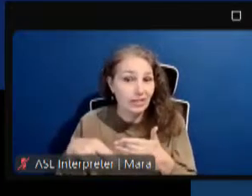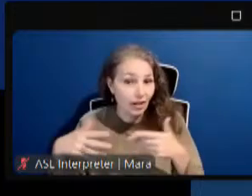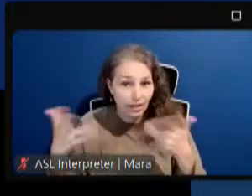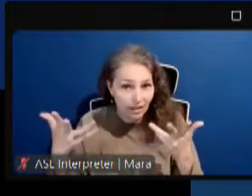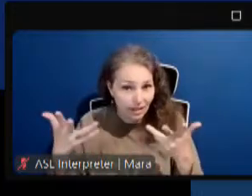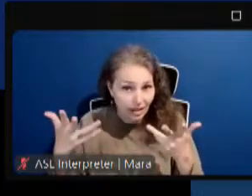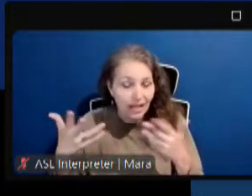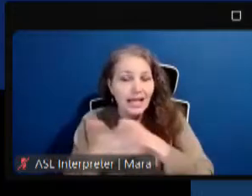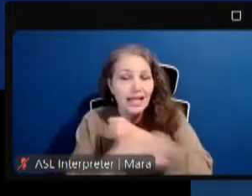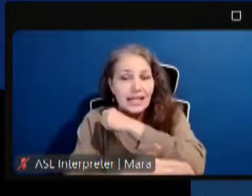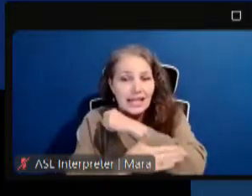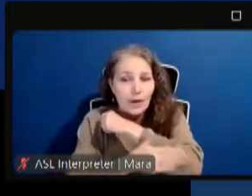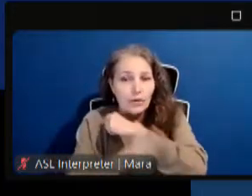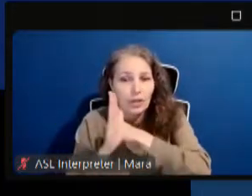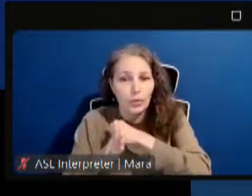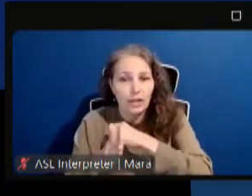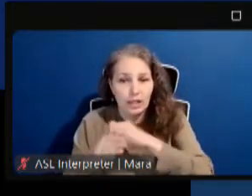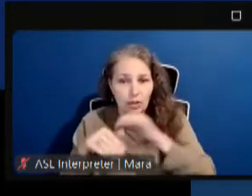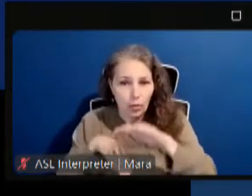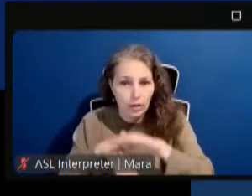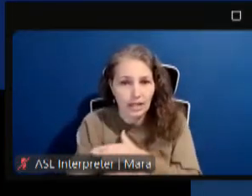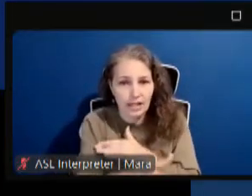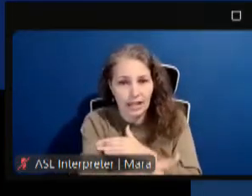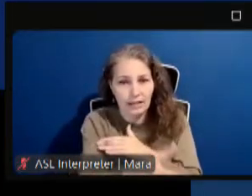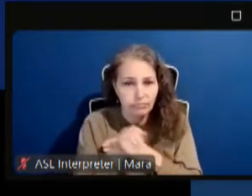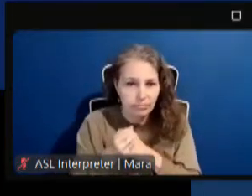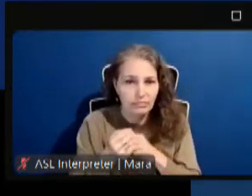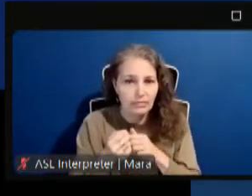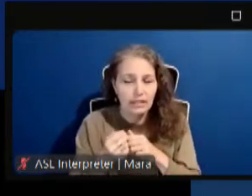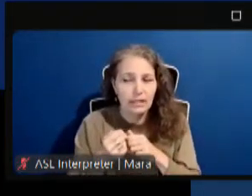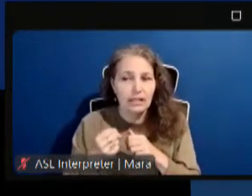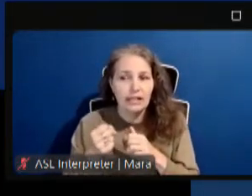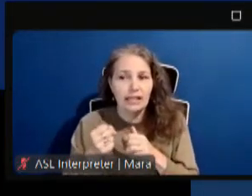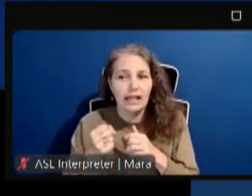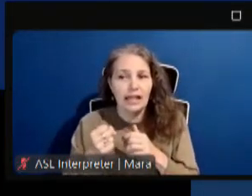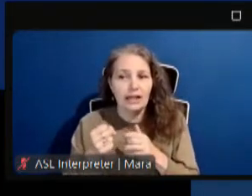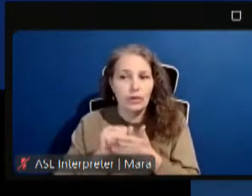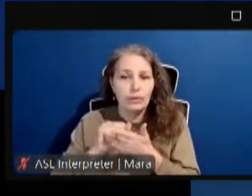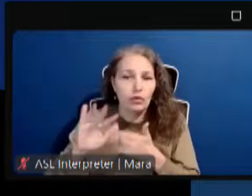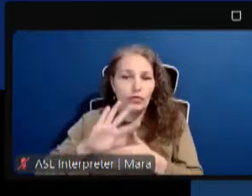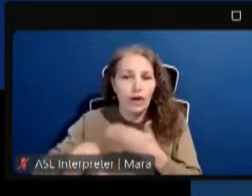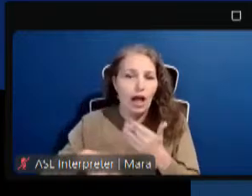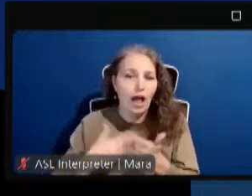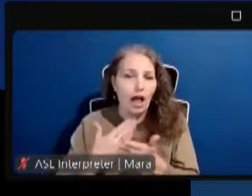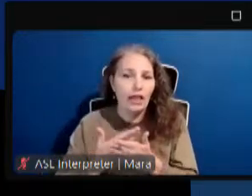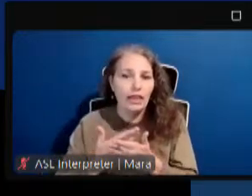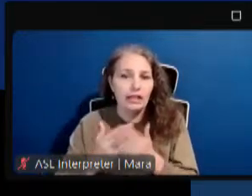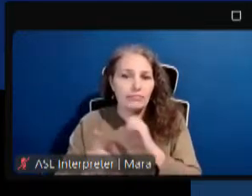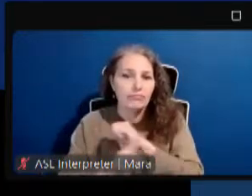in and removing the property, the debris from your property.